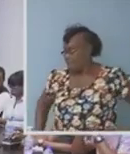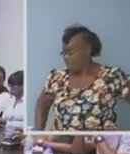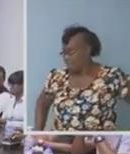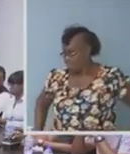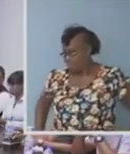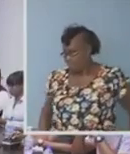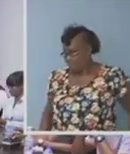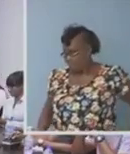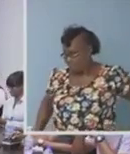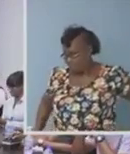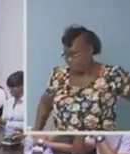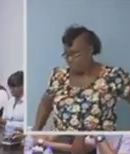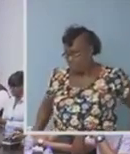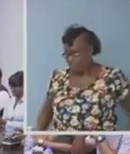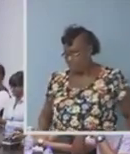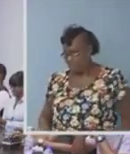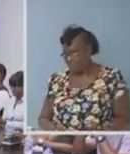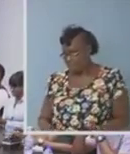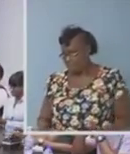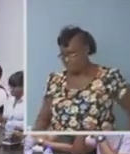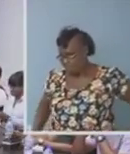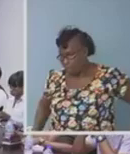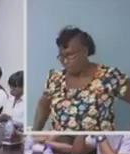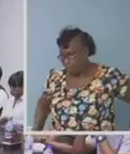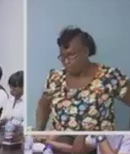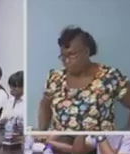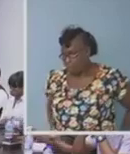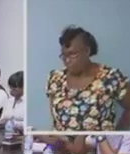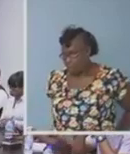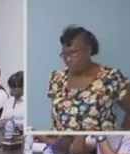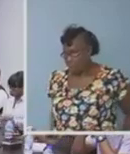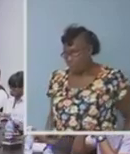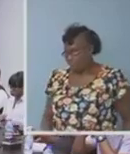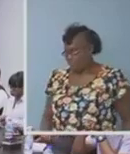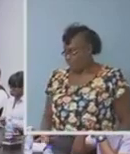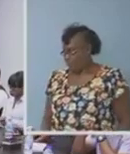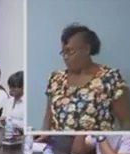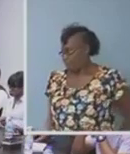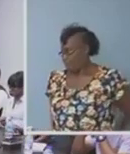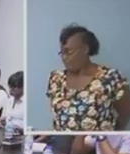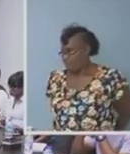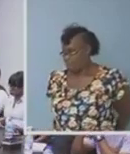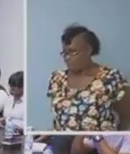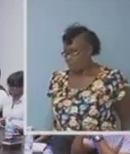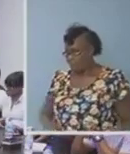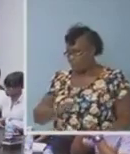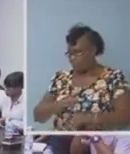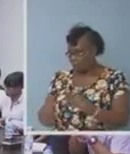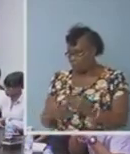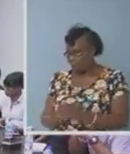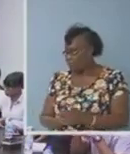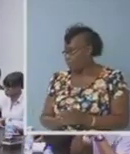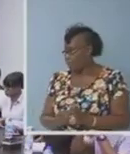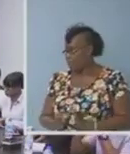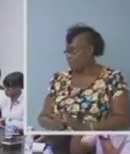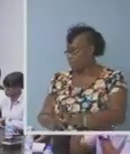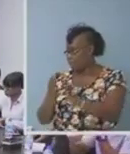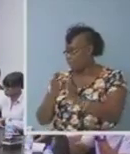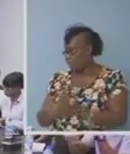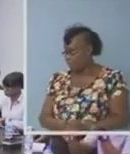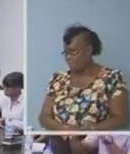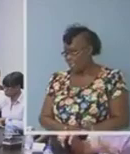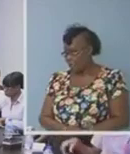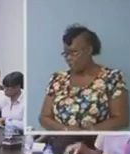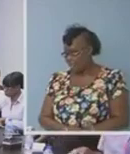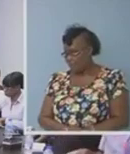All right, thank you very much to Dr. Wheeler and to the entire team for presenting. So at this time, we will open